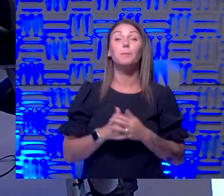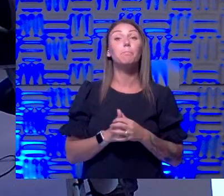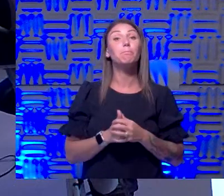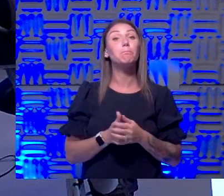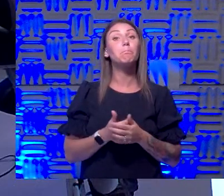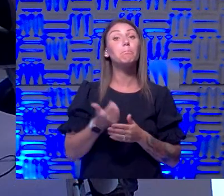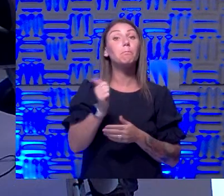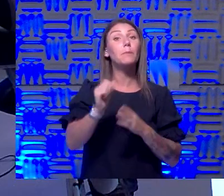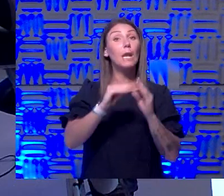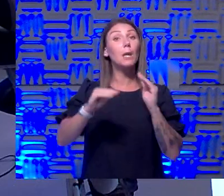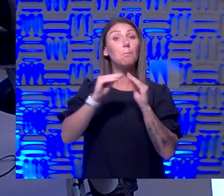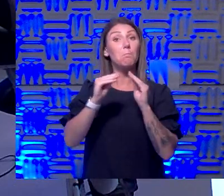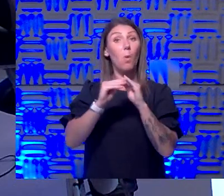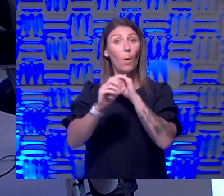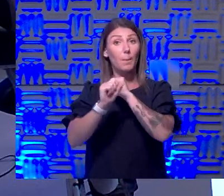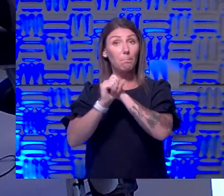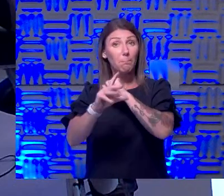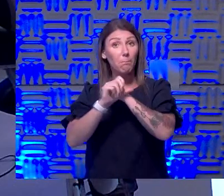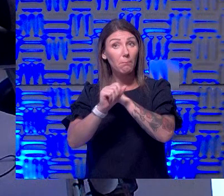other media questions?